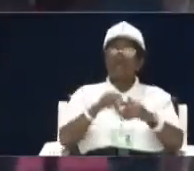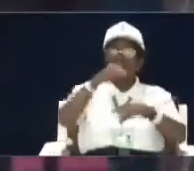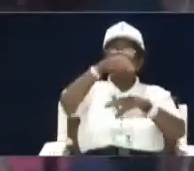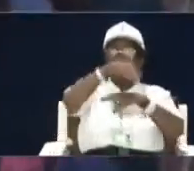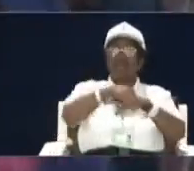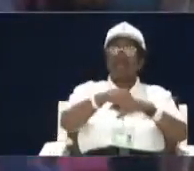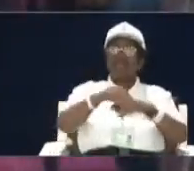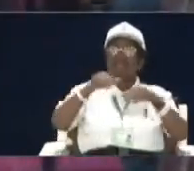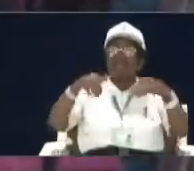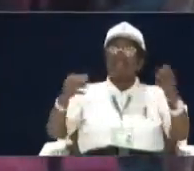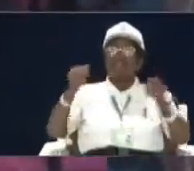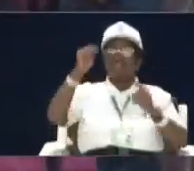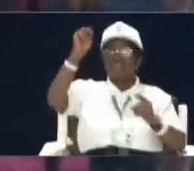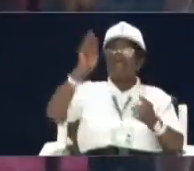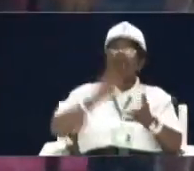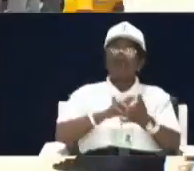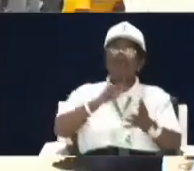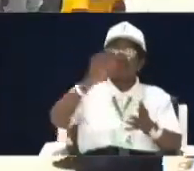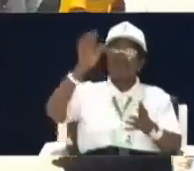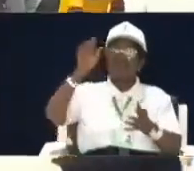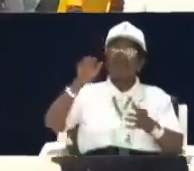Show him your appreciation.